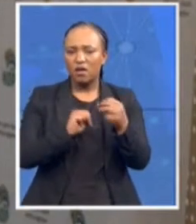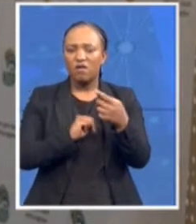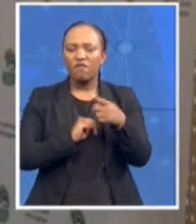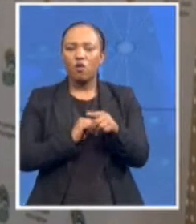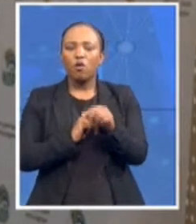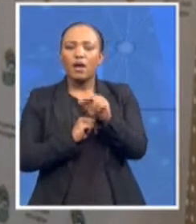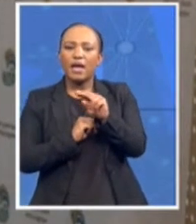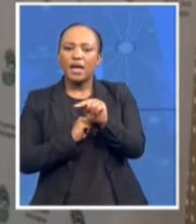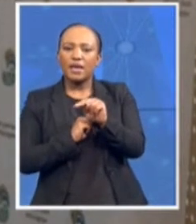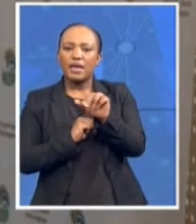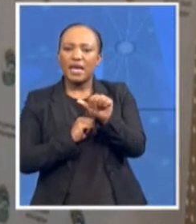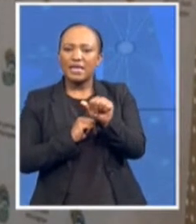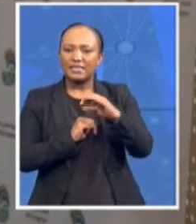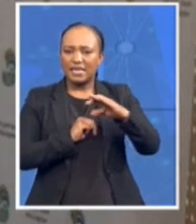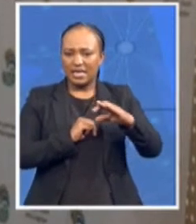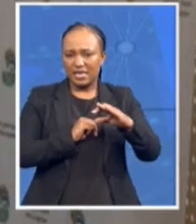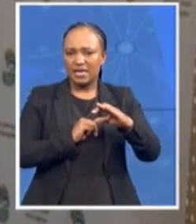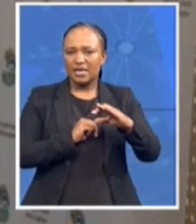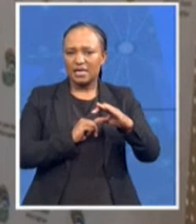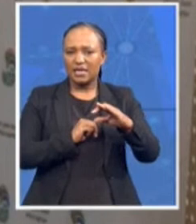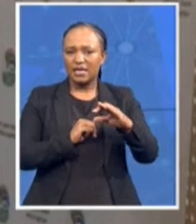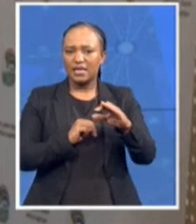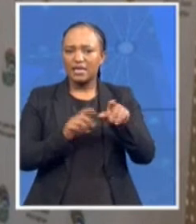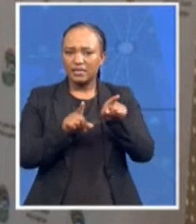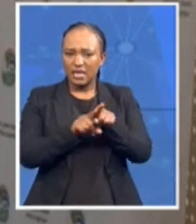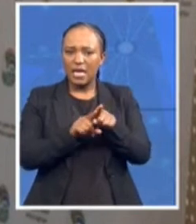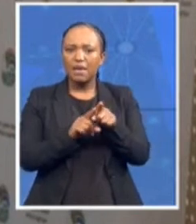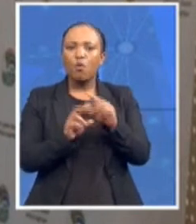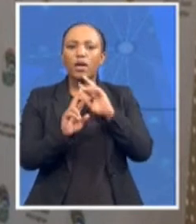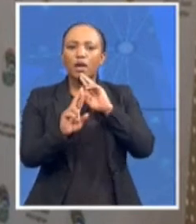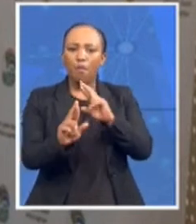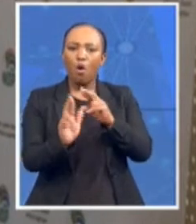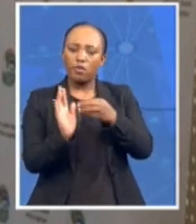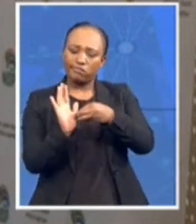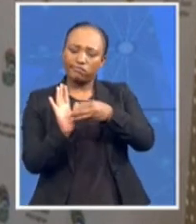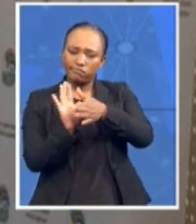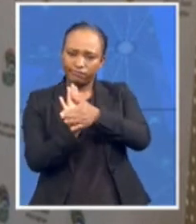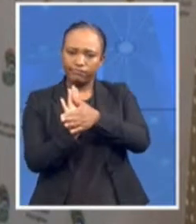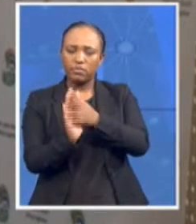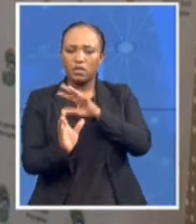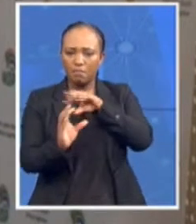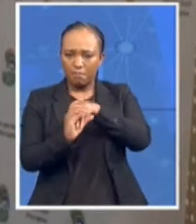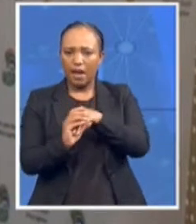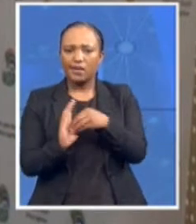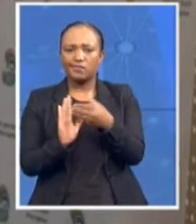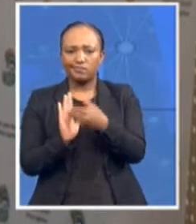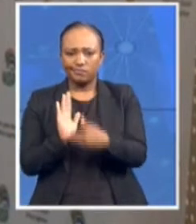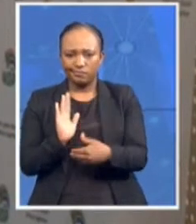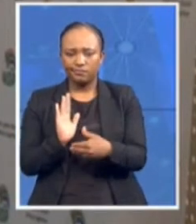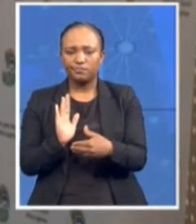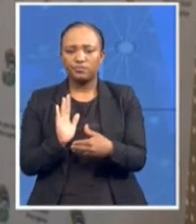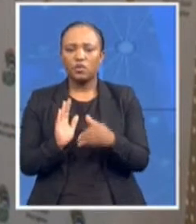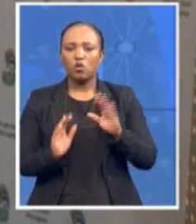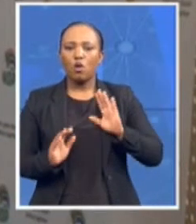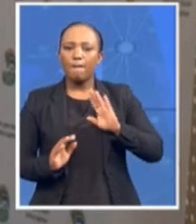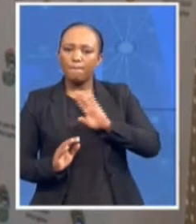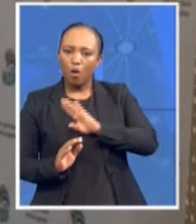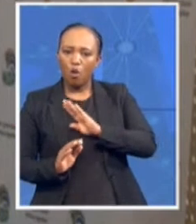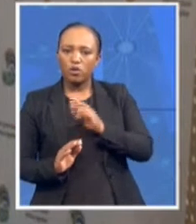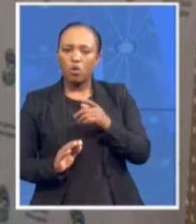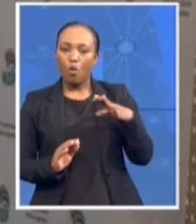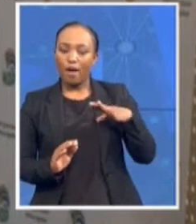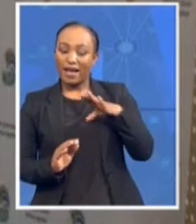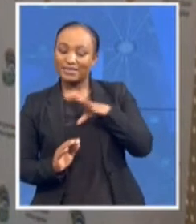also cited in this report, it's the board, the council's task to take those